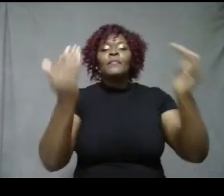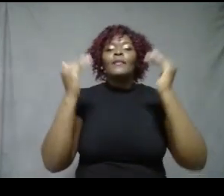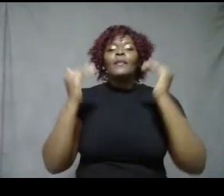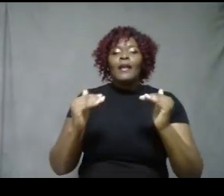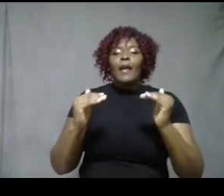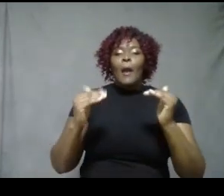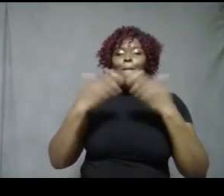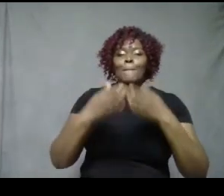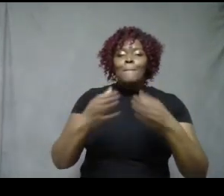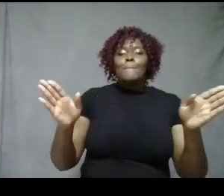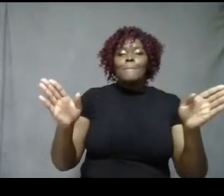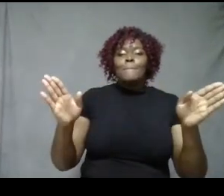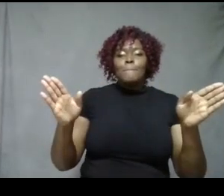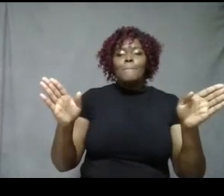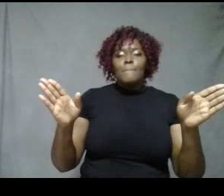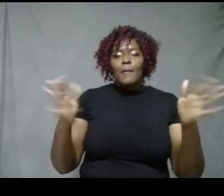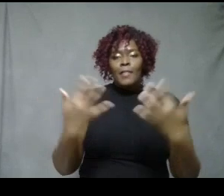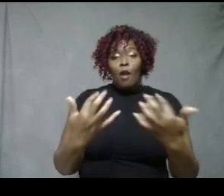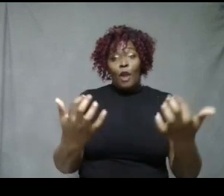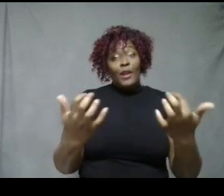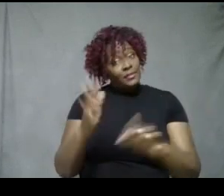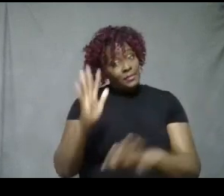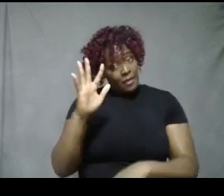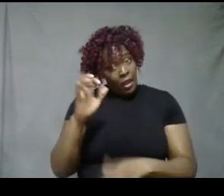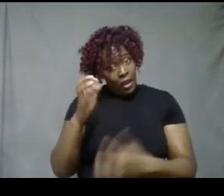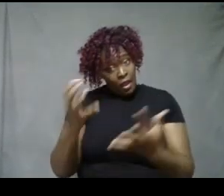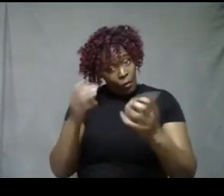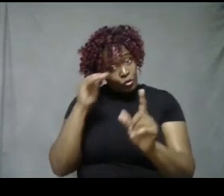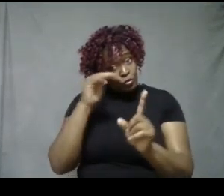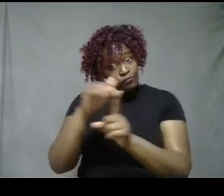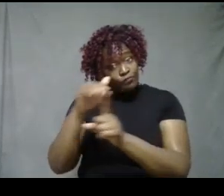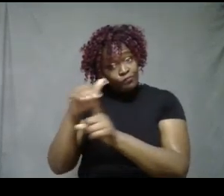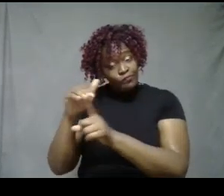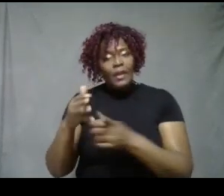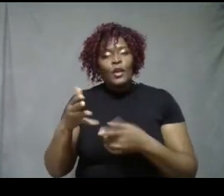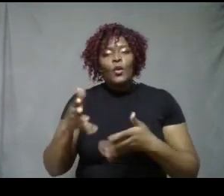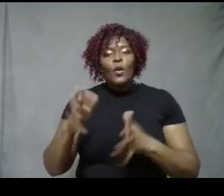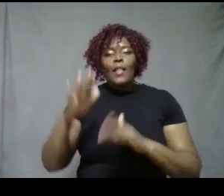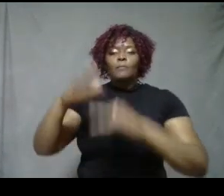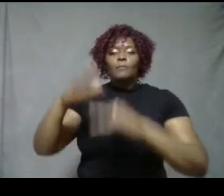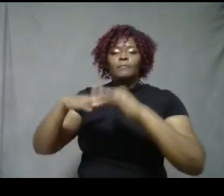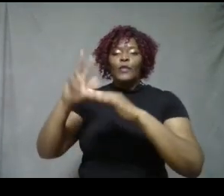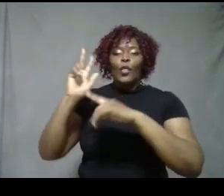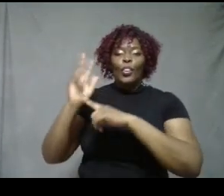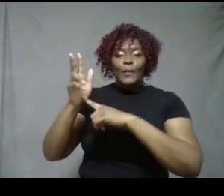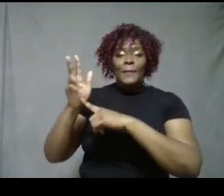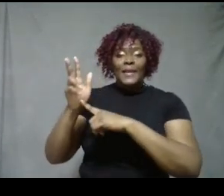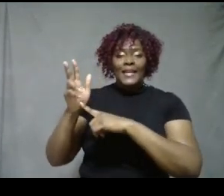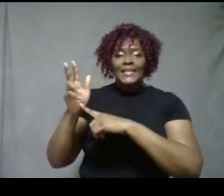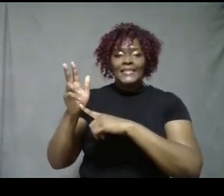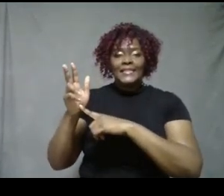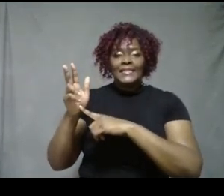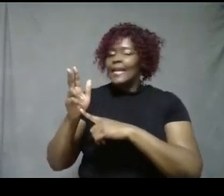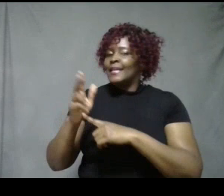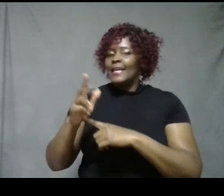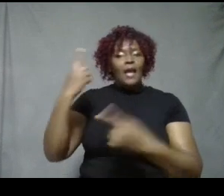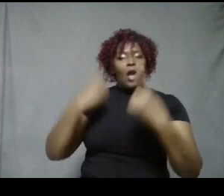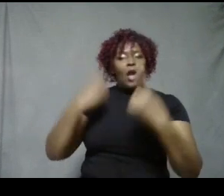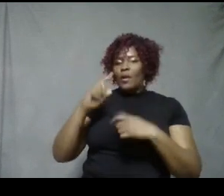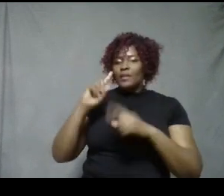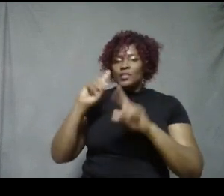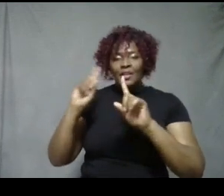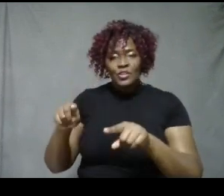public audience, and I want to remind all of you that each individual gets 3 minutes, and this is not a Q&A. This is a time for